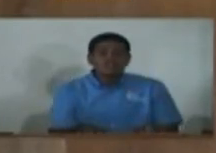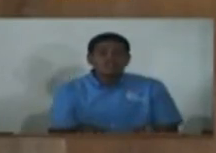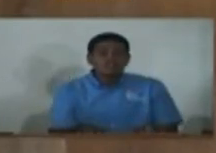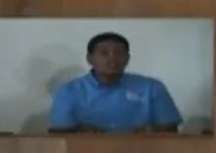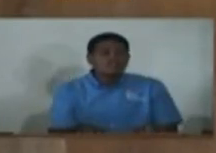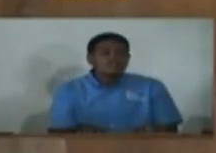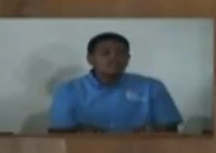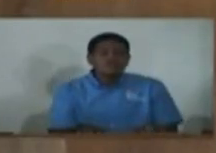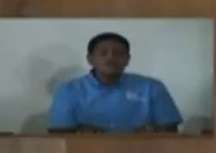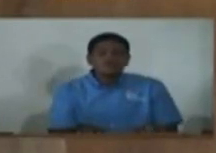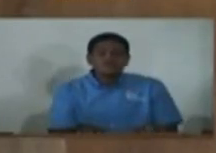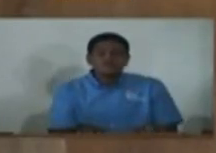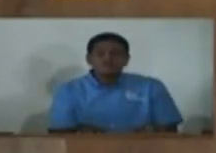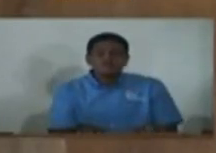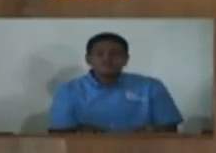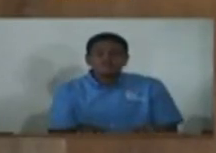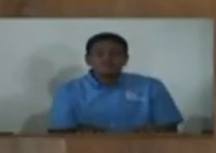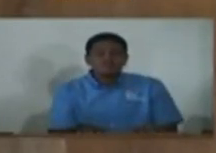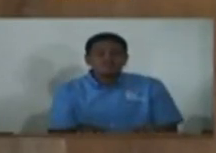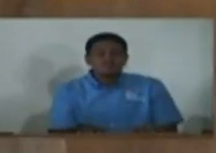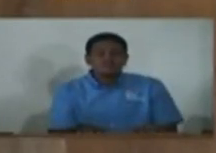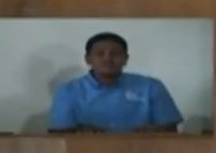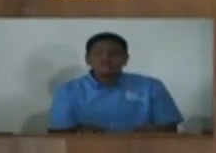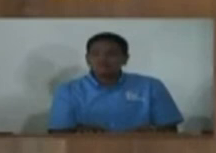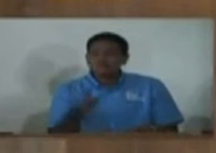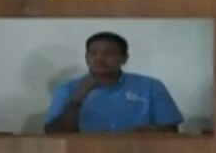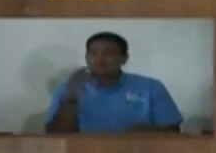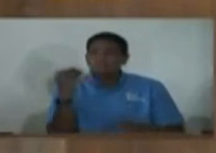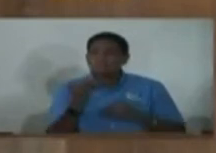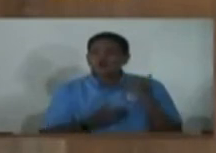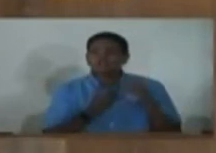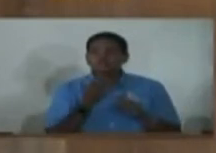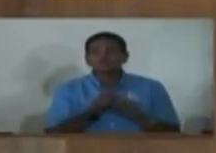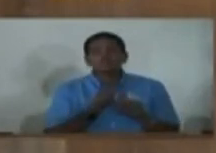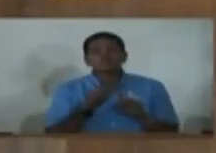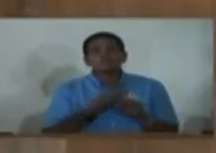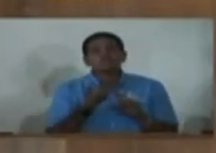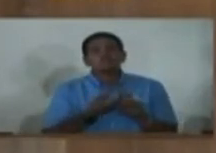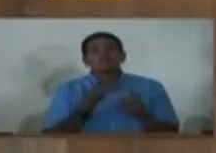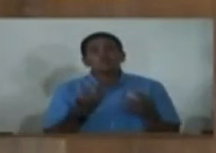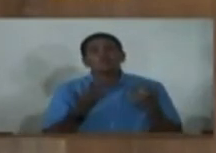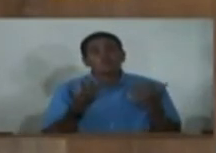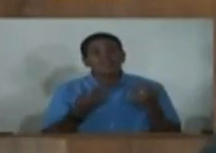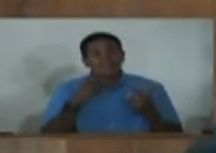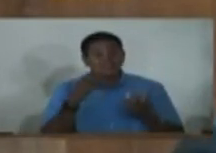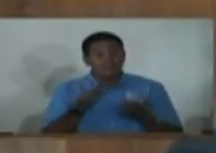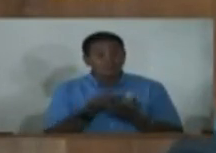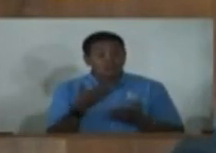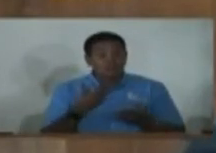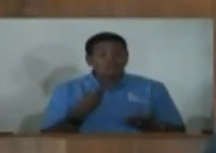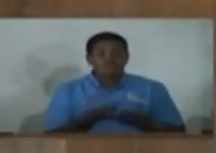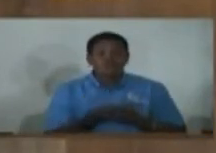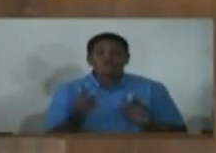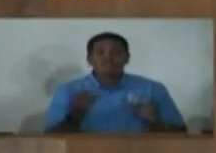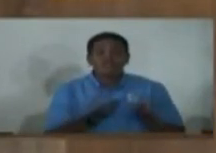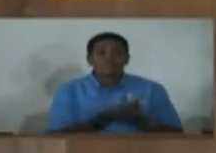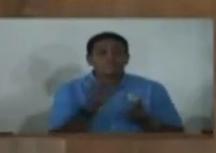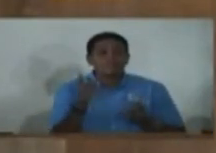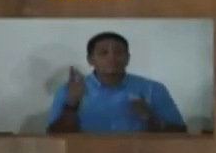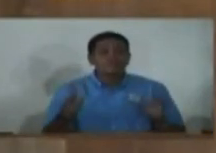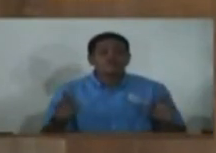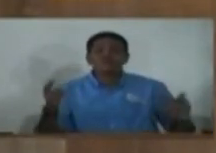takes months. It's a process of months. And the purchaser may have their money and ready to purchase. The vendor wants to